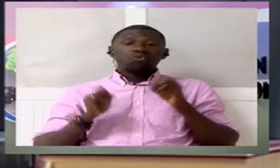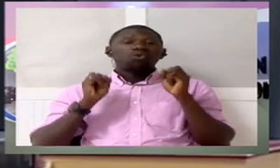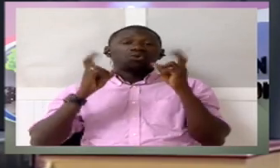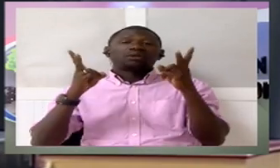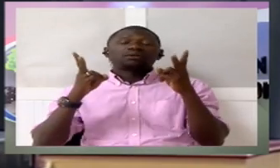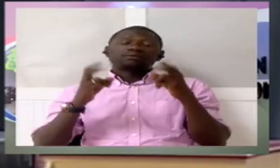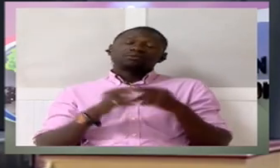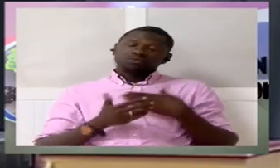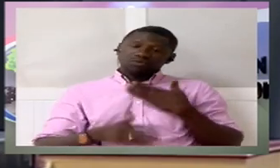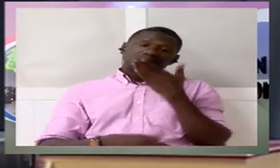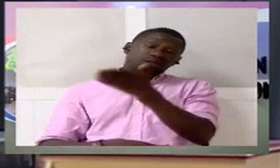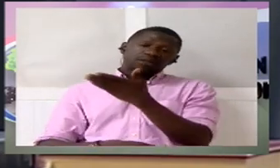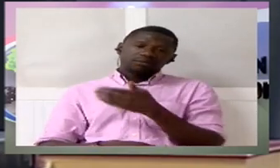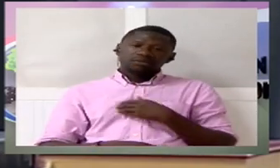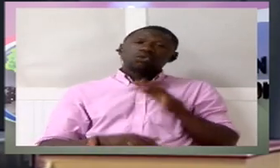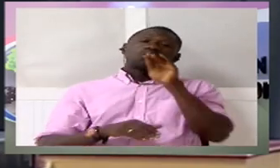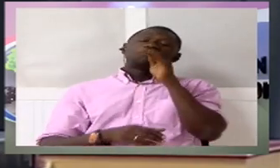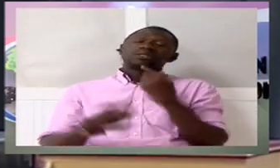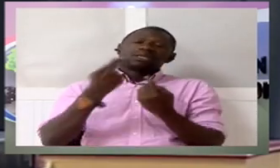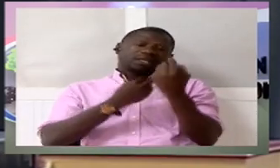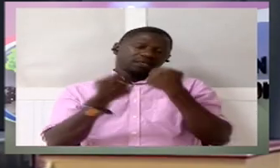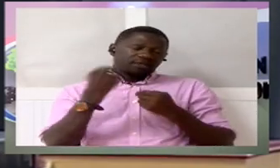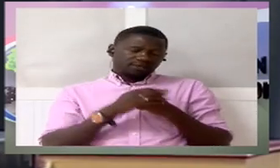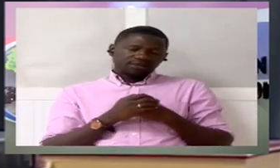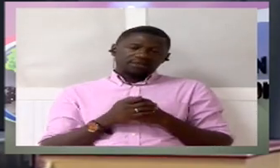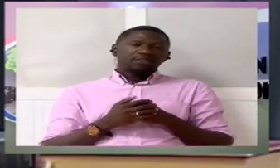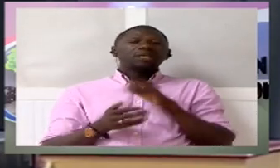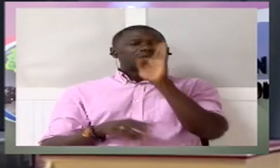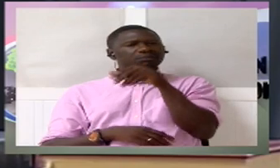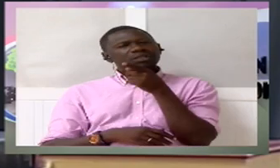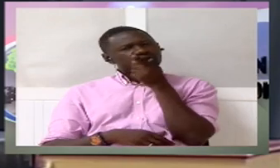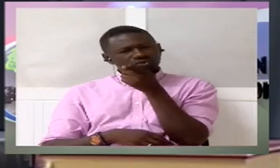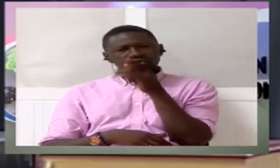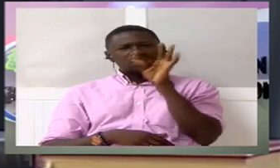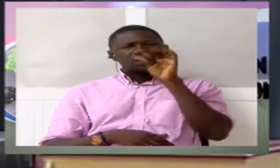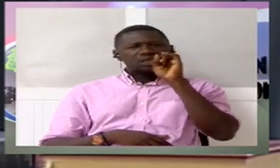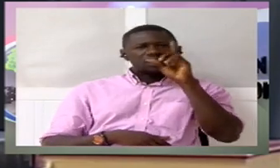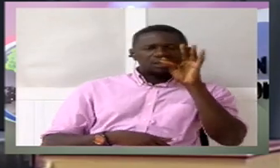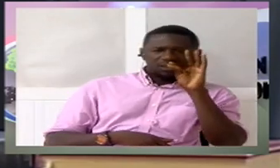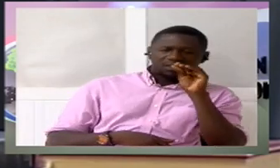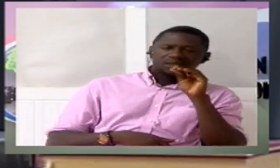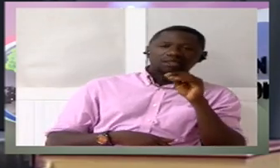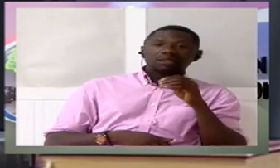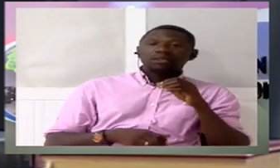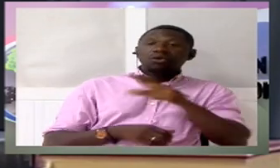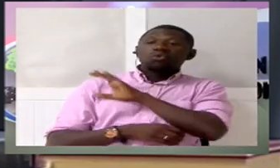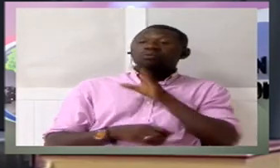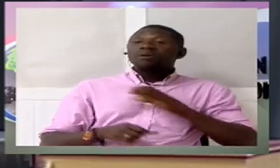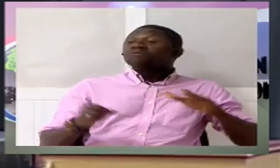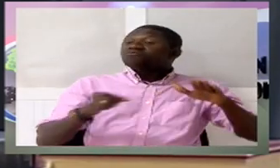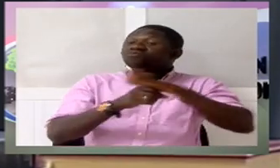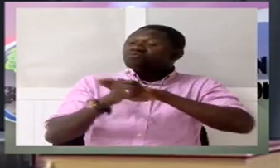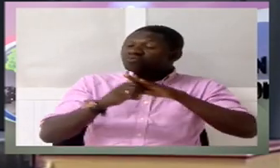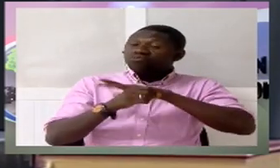Beje. We were there. He called me again. Akonye ko Tida. And said to me, Tida. Rafele faring tap. The whole compound